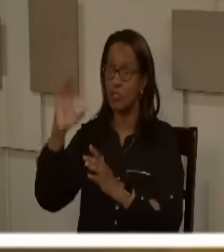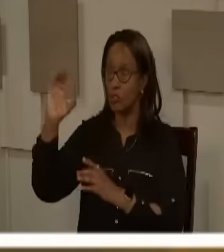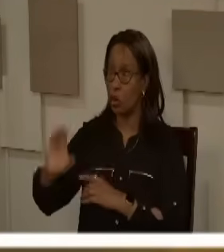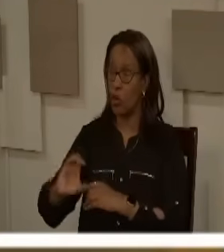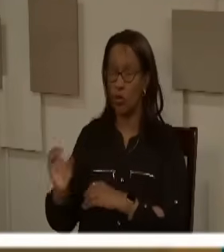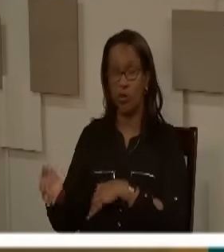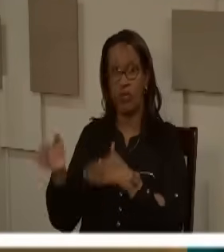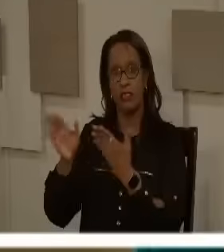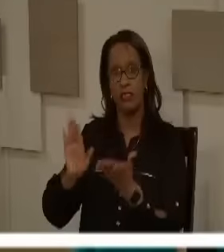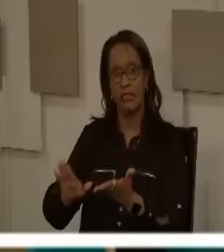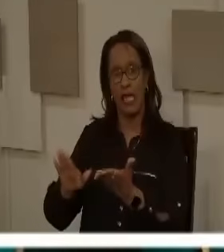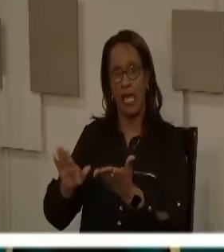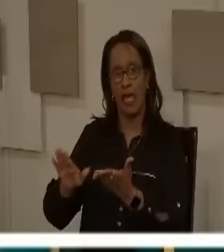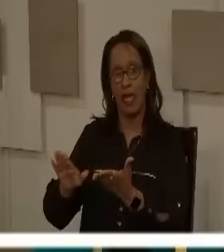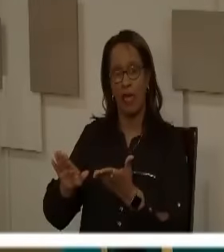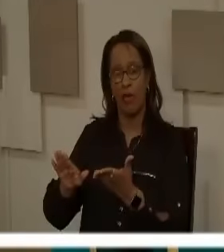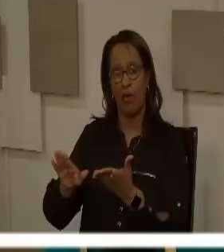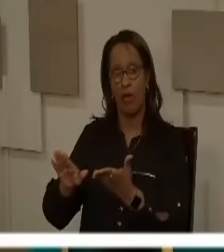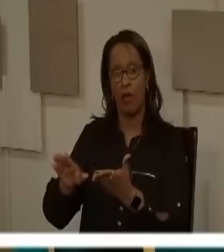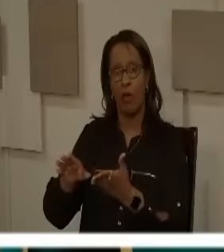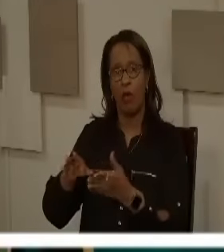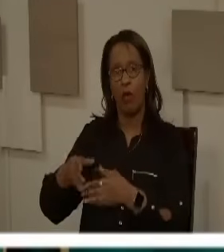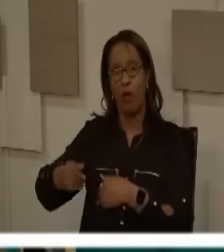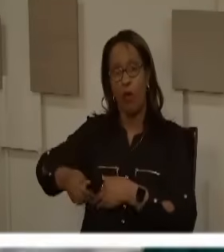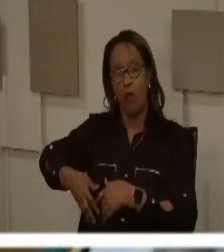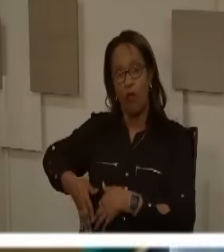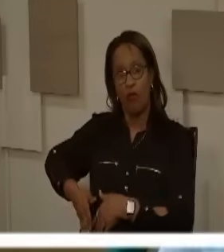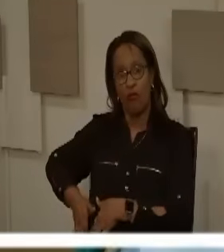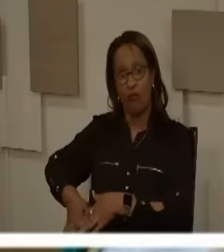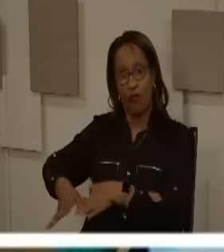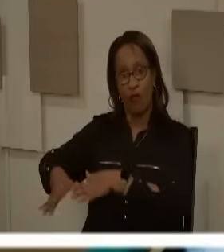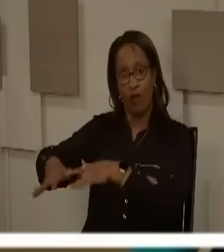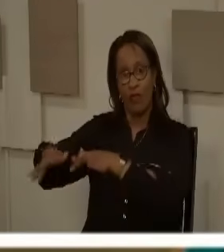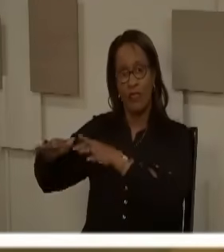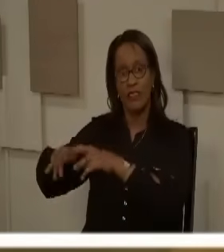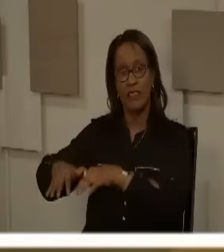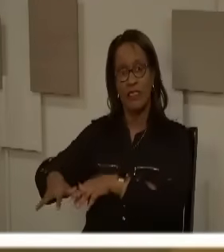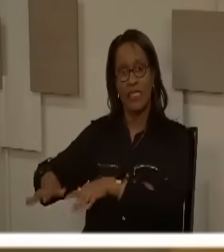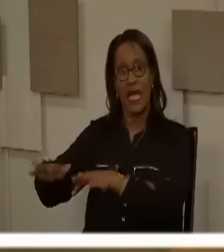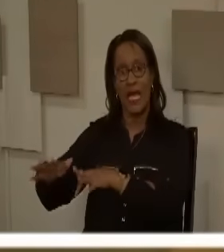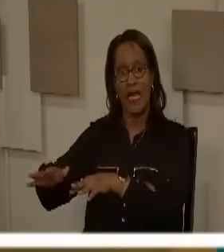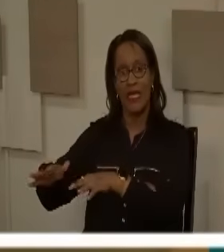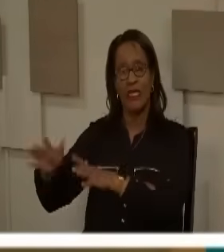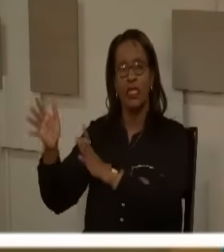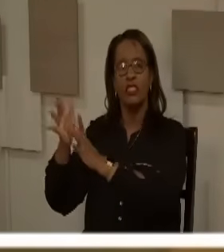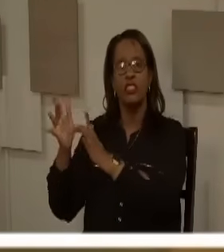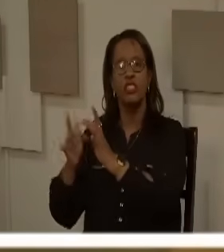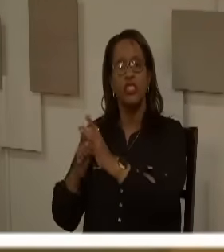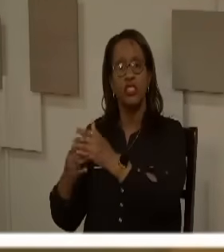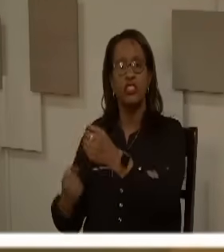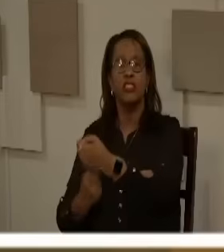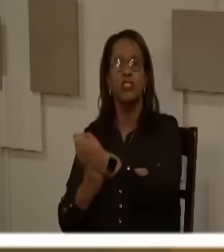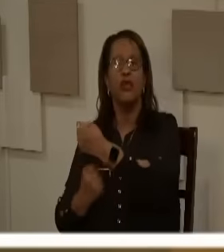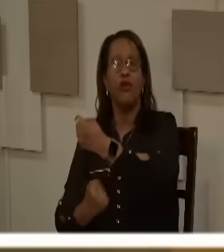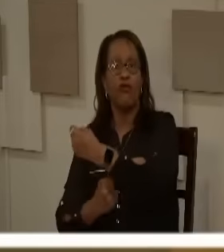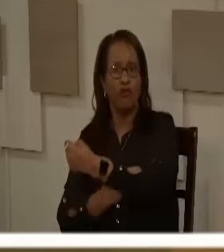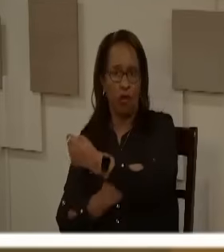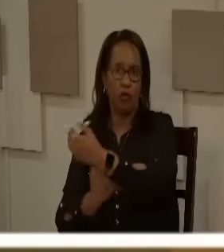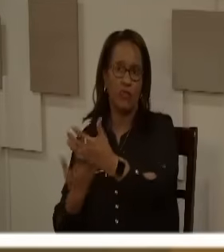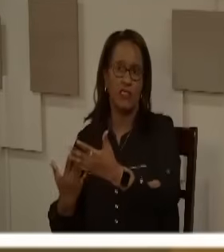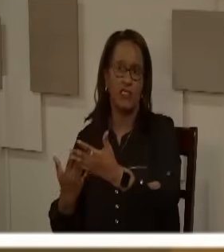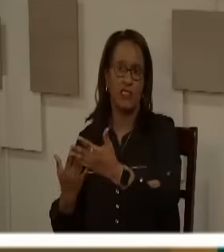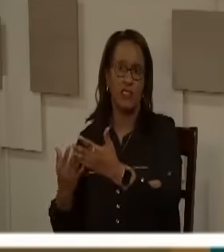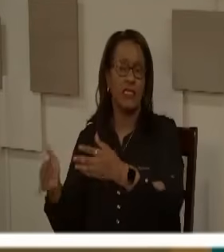prayer flows out through the whole world, through the fountain from the side of Christ.